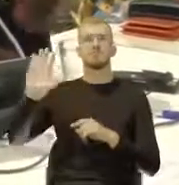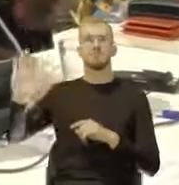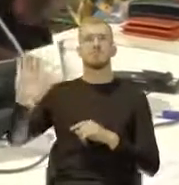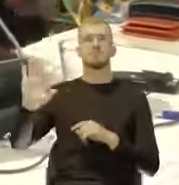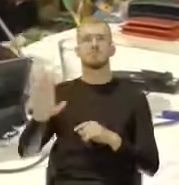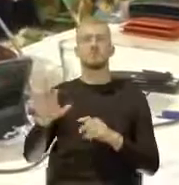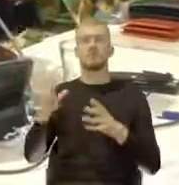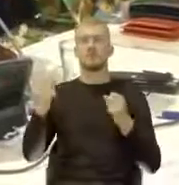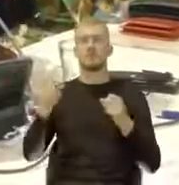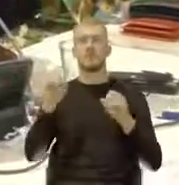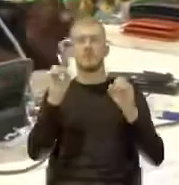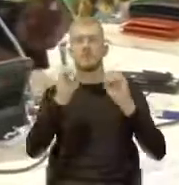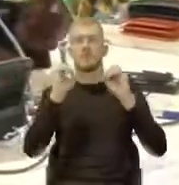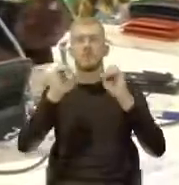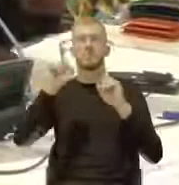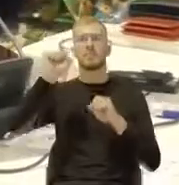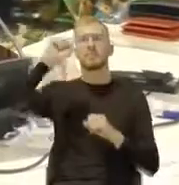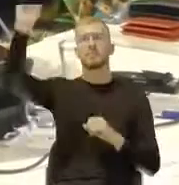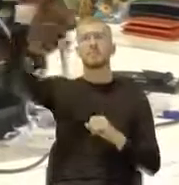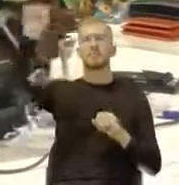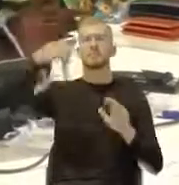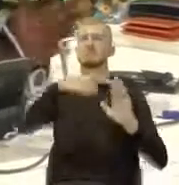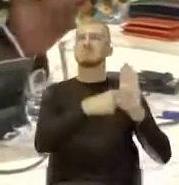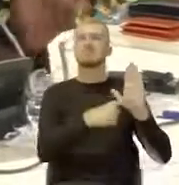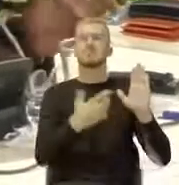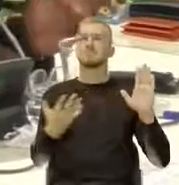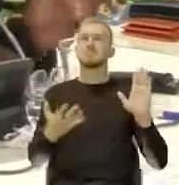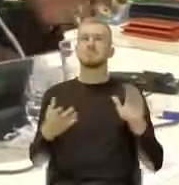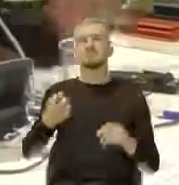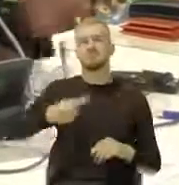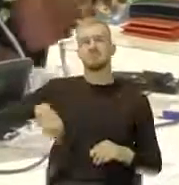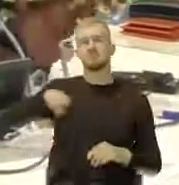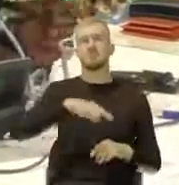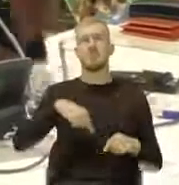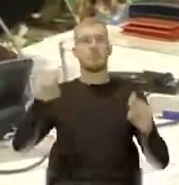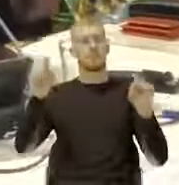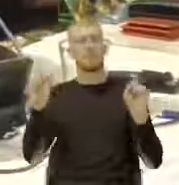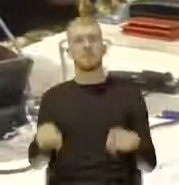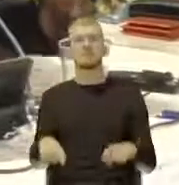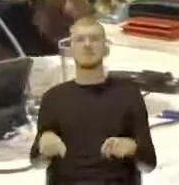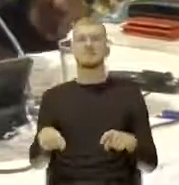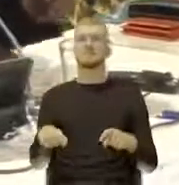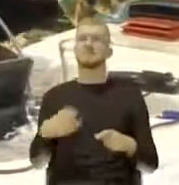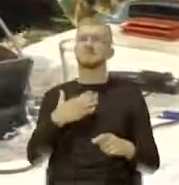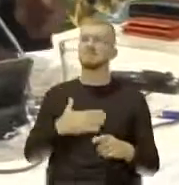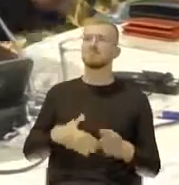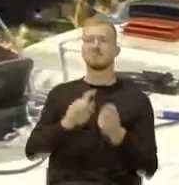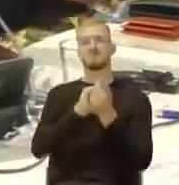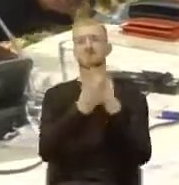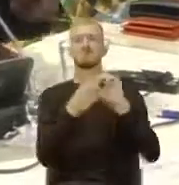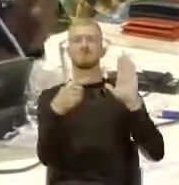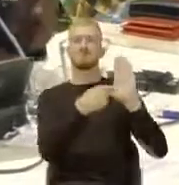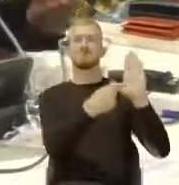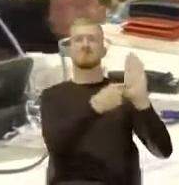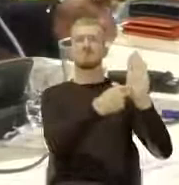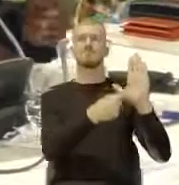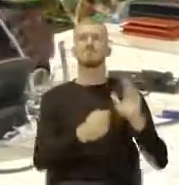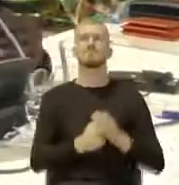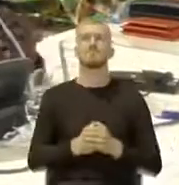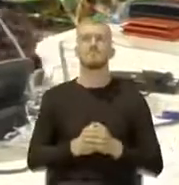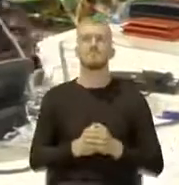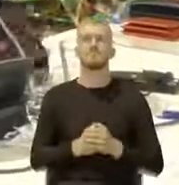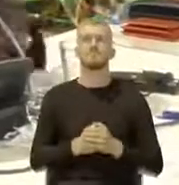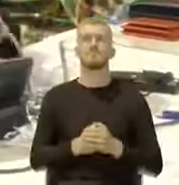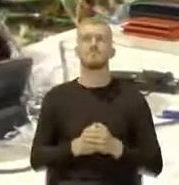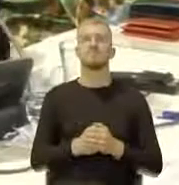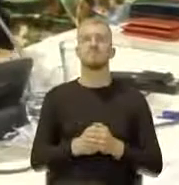push for a change in the charter so that local government can have a place and can have their voice there. Because I